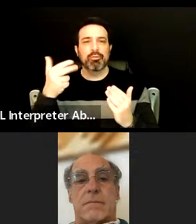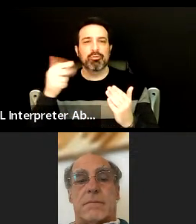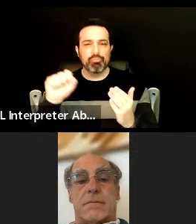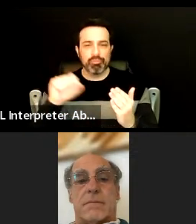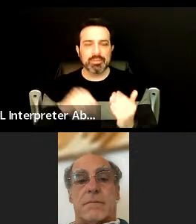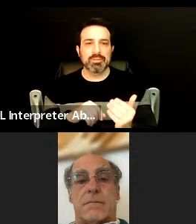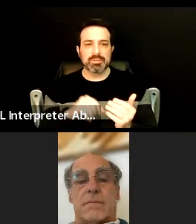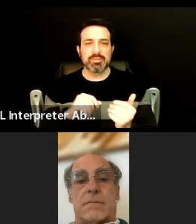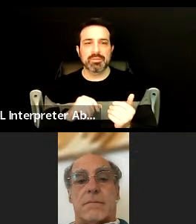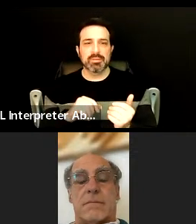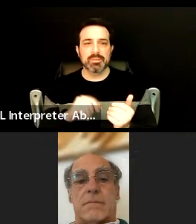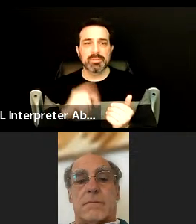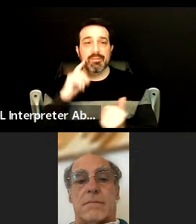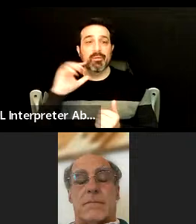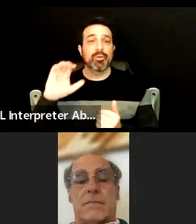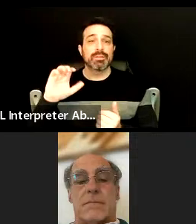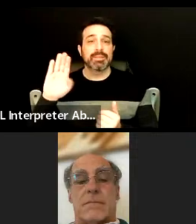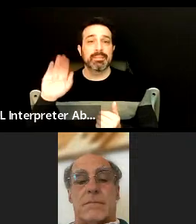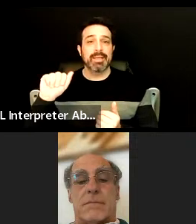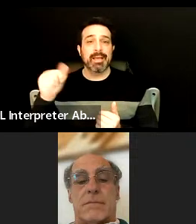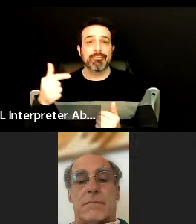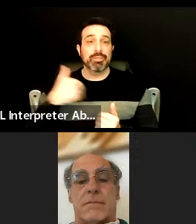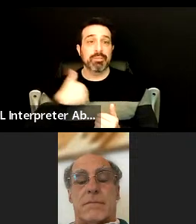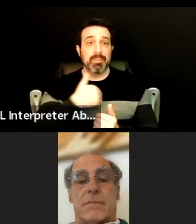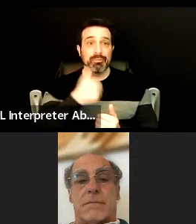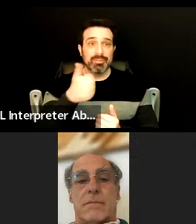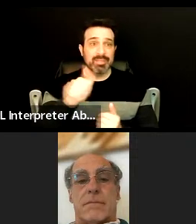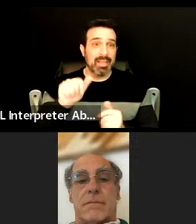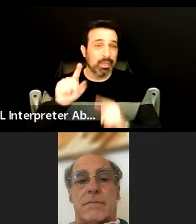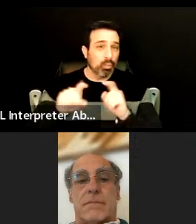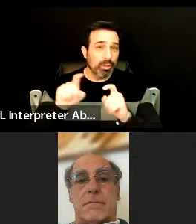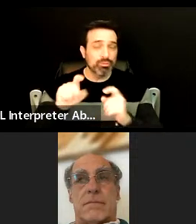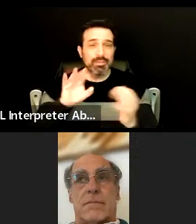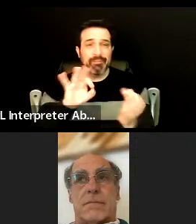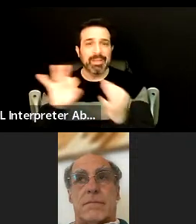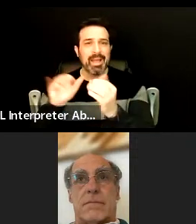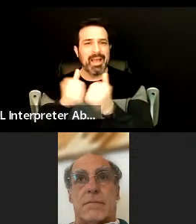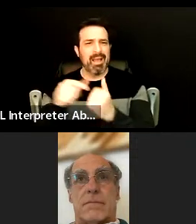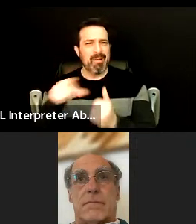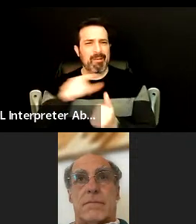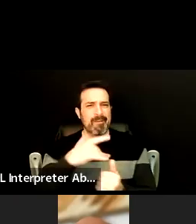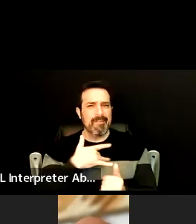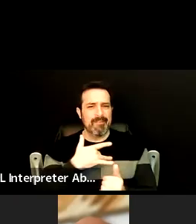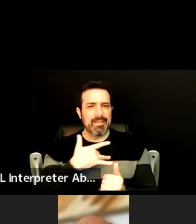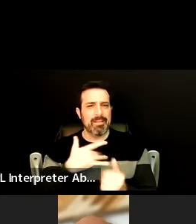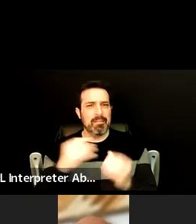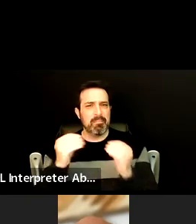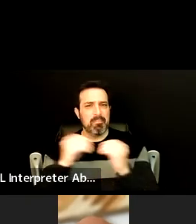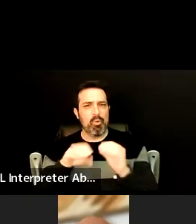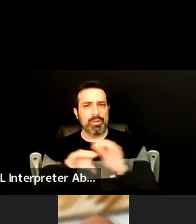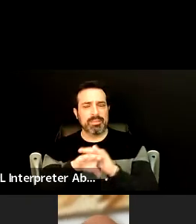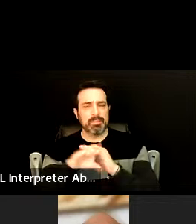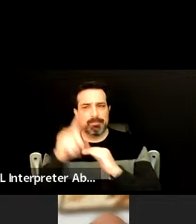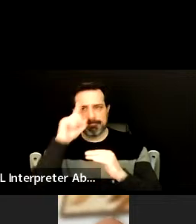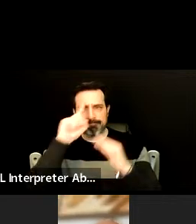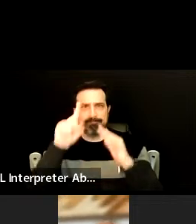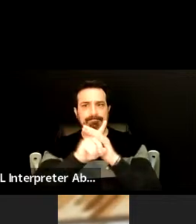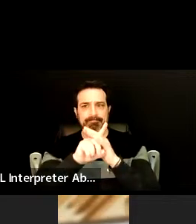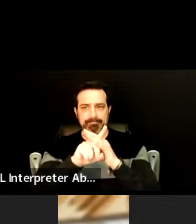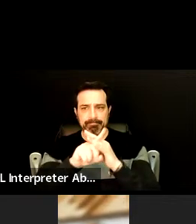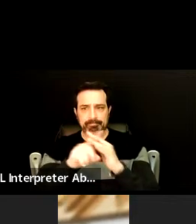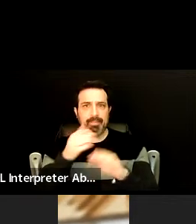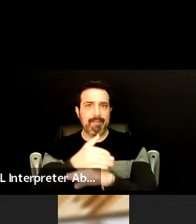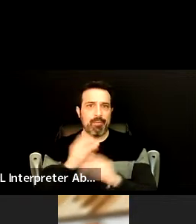think for CBAG members, if any other questions or feedback about how you think it can be more accessible comes to you